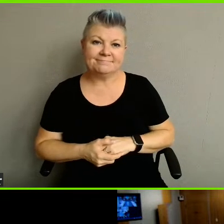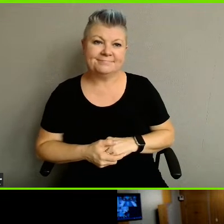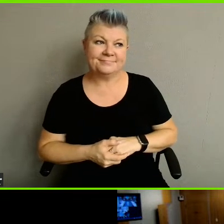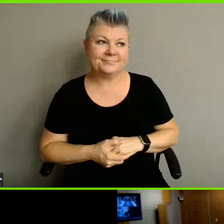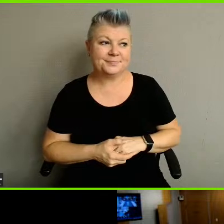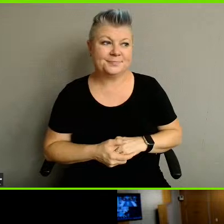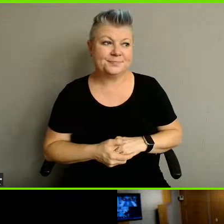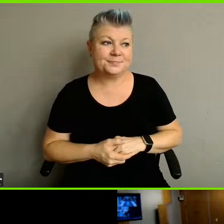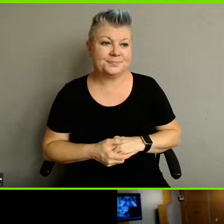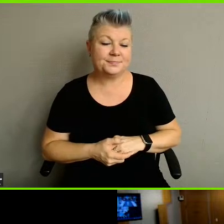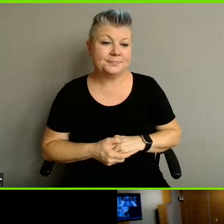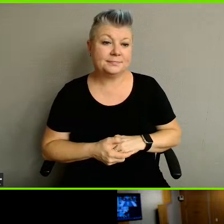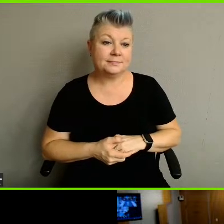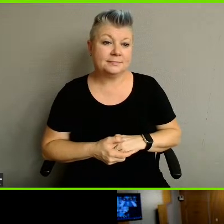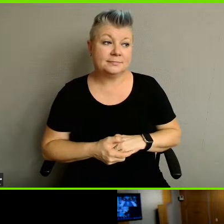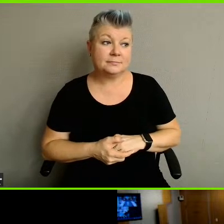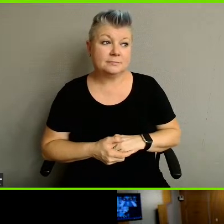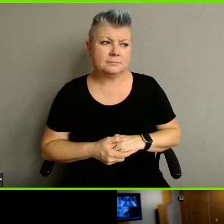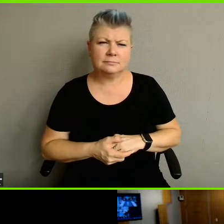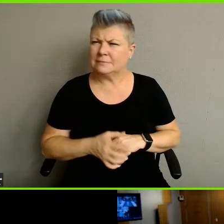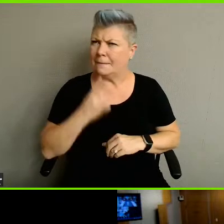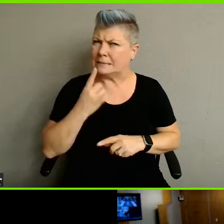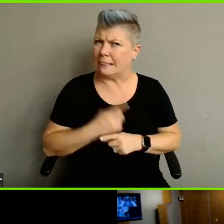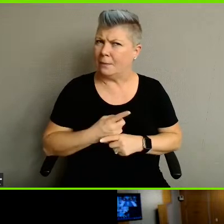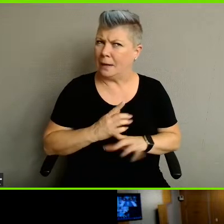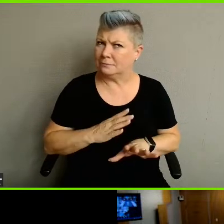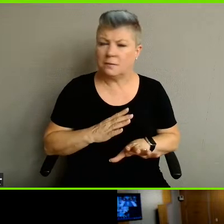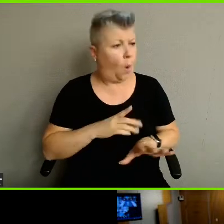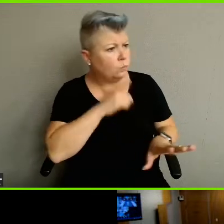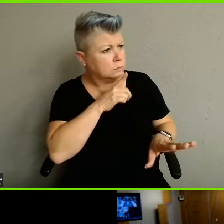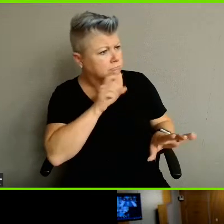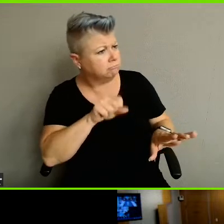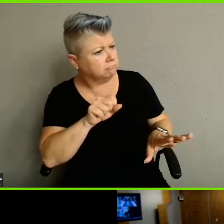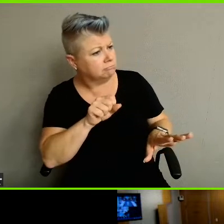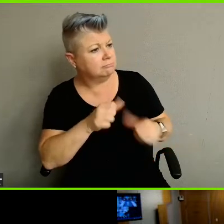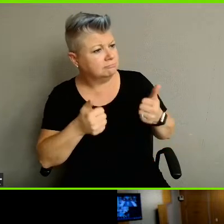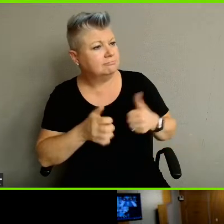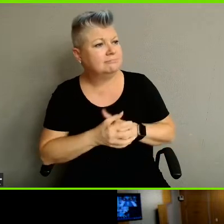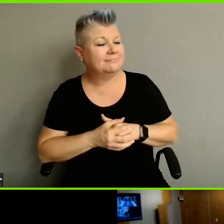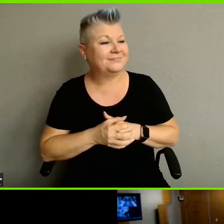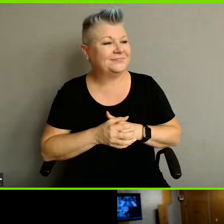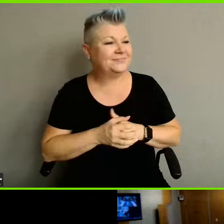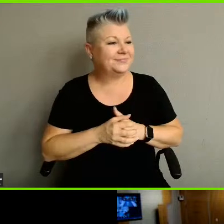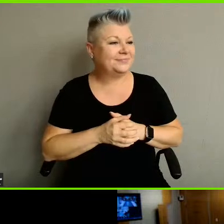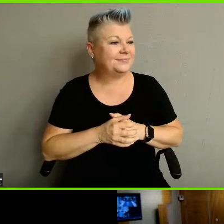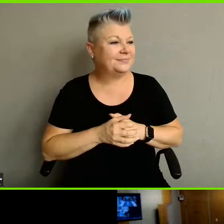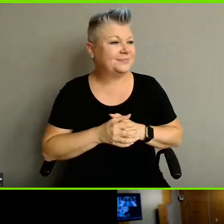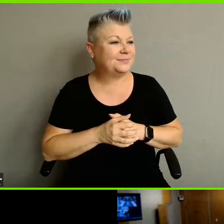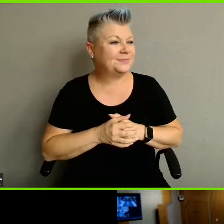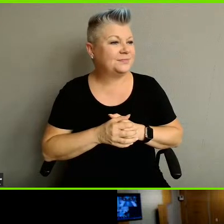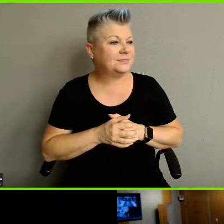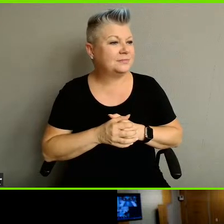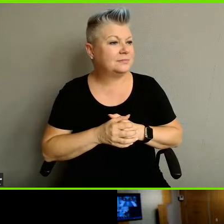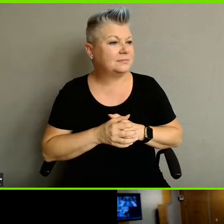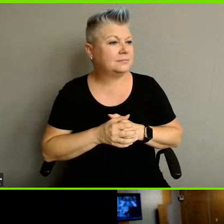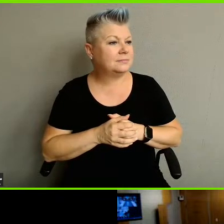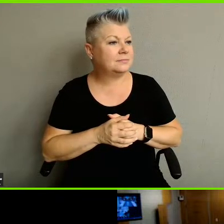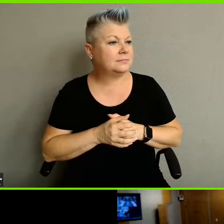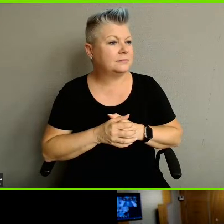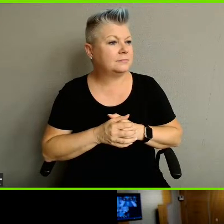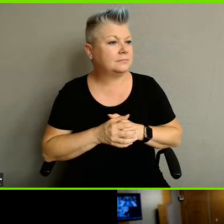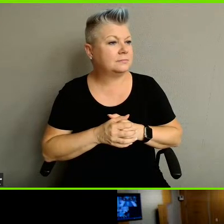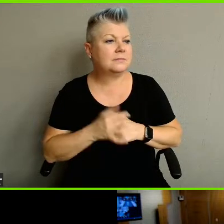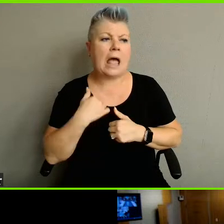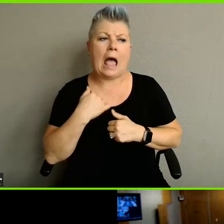had to keep it going. Am I saying it right? Absolutely.